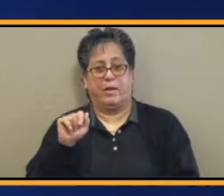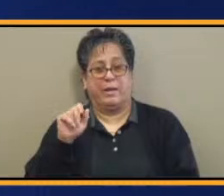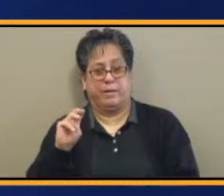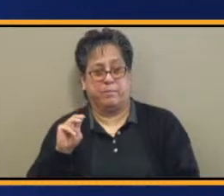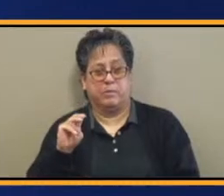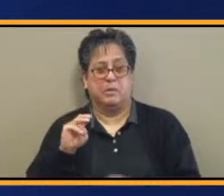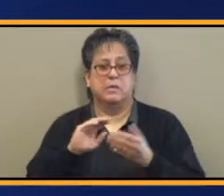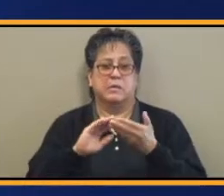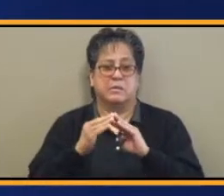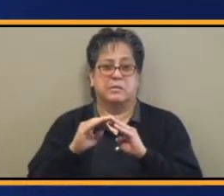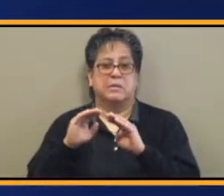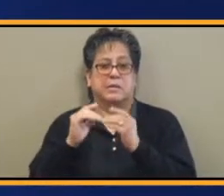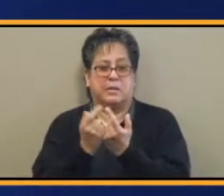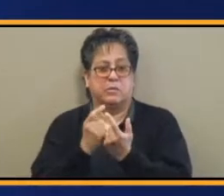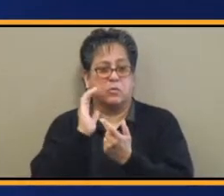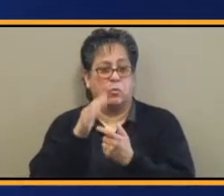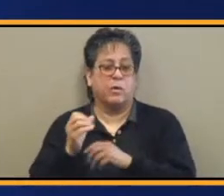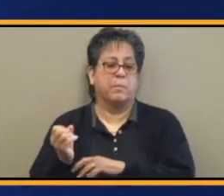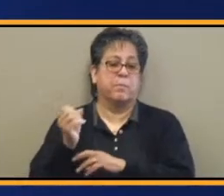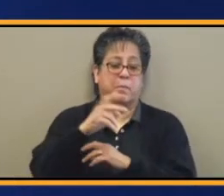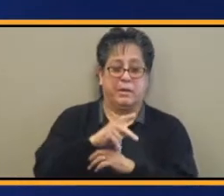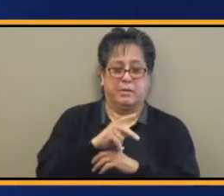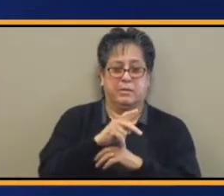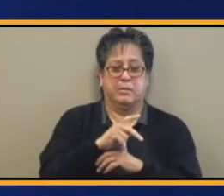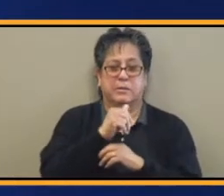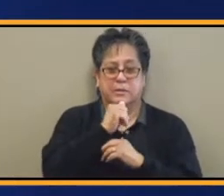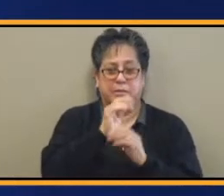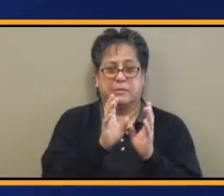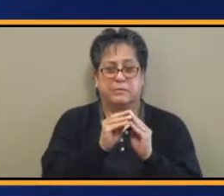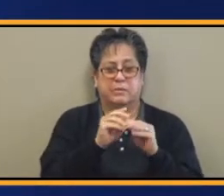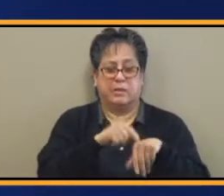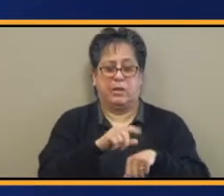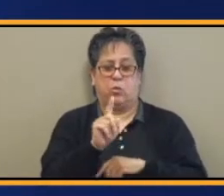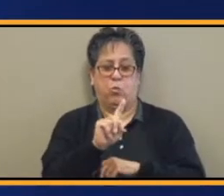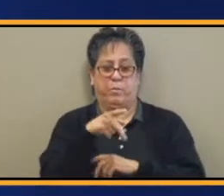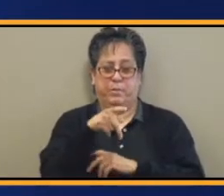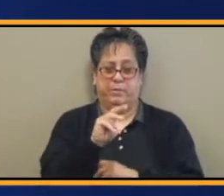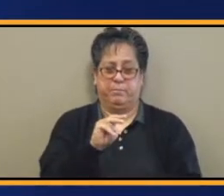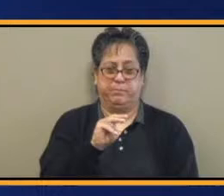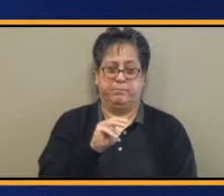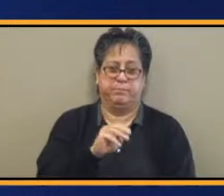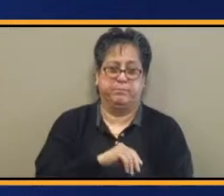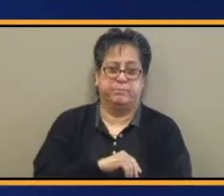a.m. and City Council will reconvene in executive session at 1 o'clock p.m.